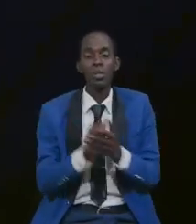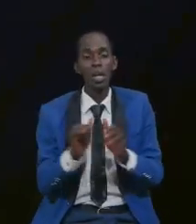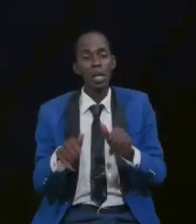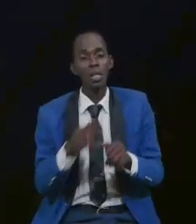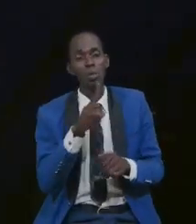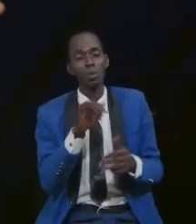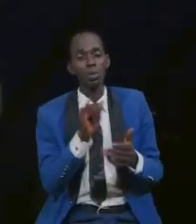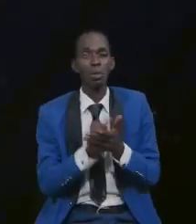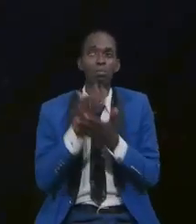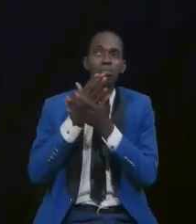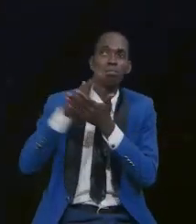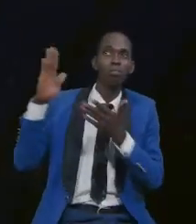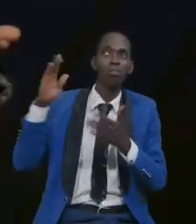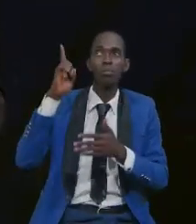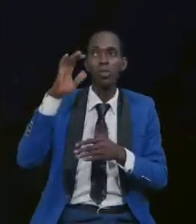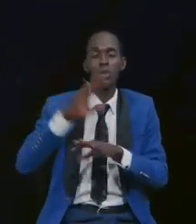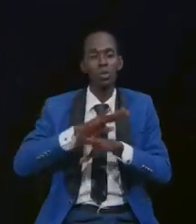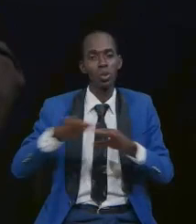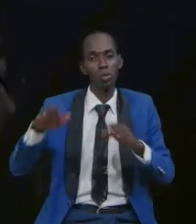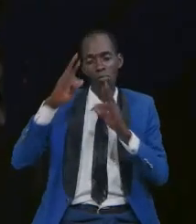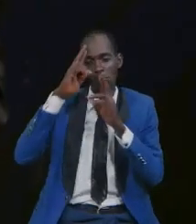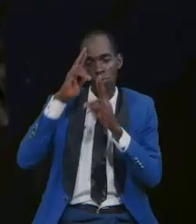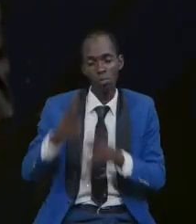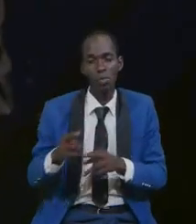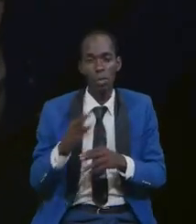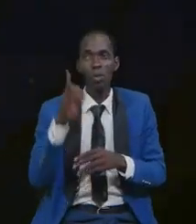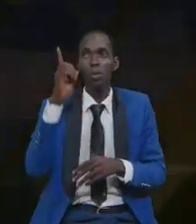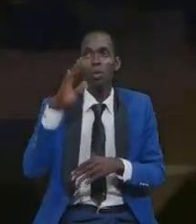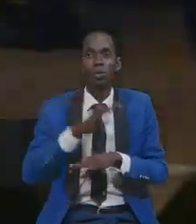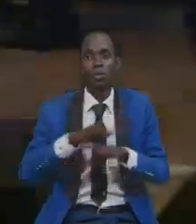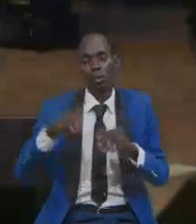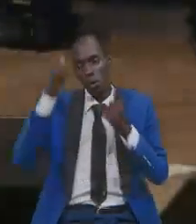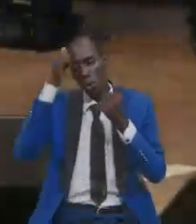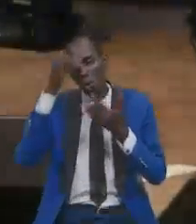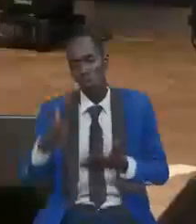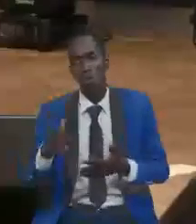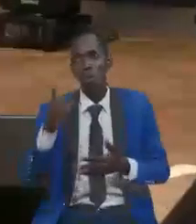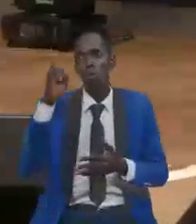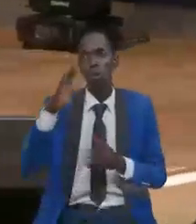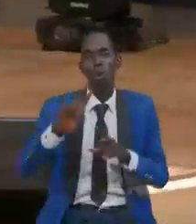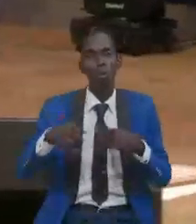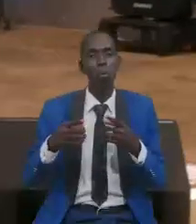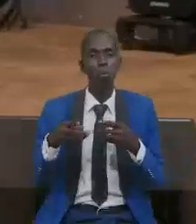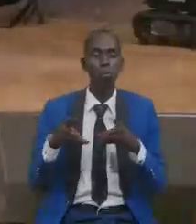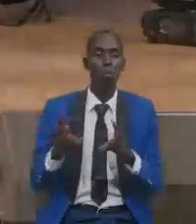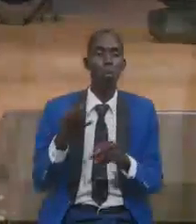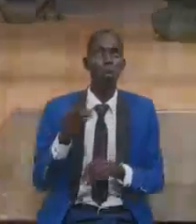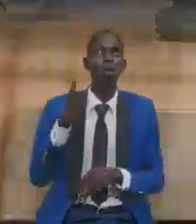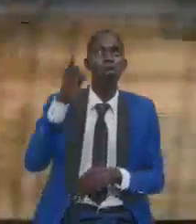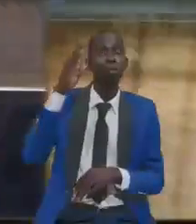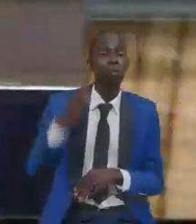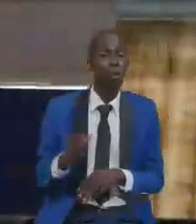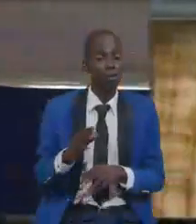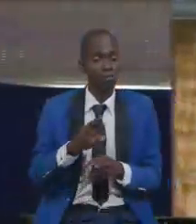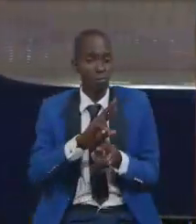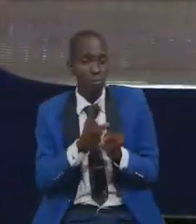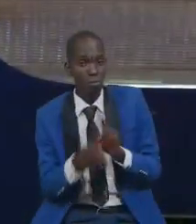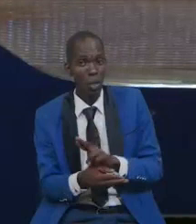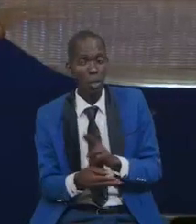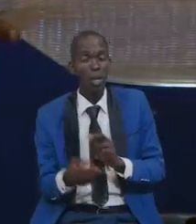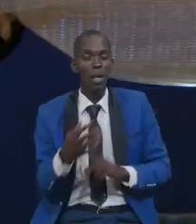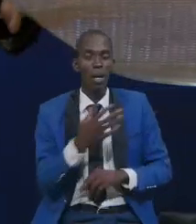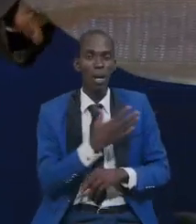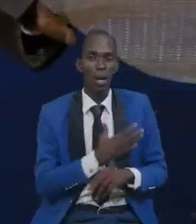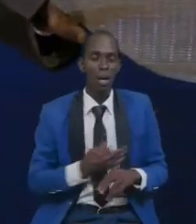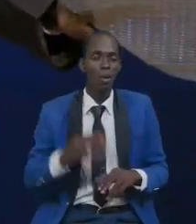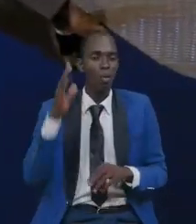God, does not obey God, and does not go the direction of God, that he will repent, and you will break off